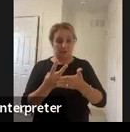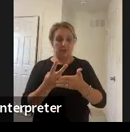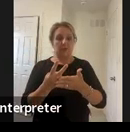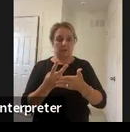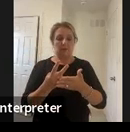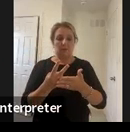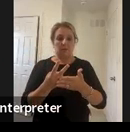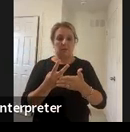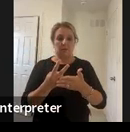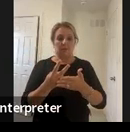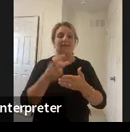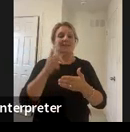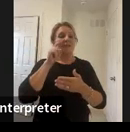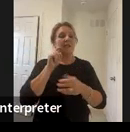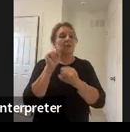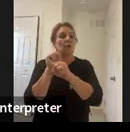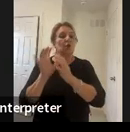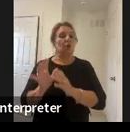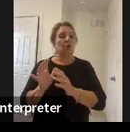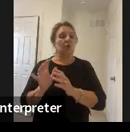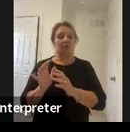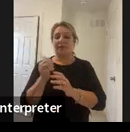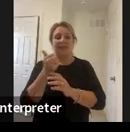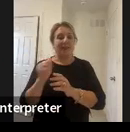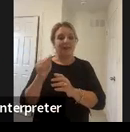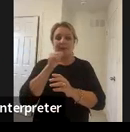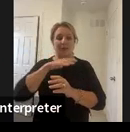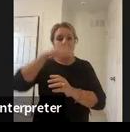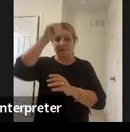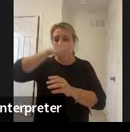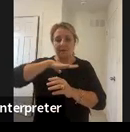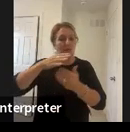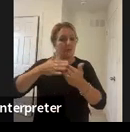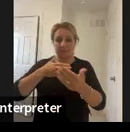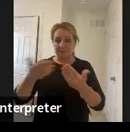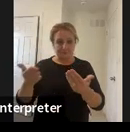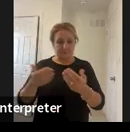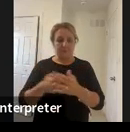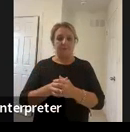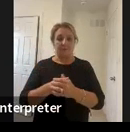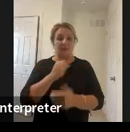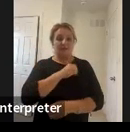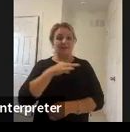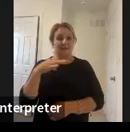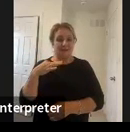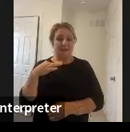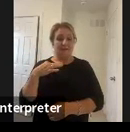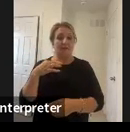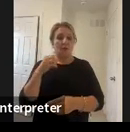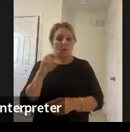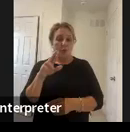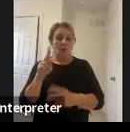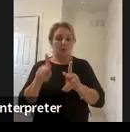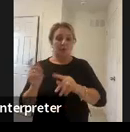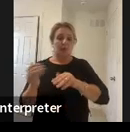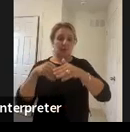Sexual workers of any sexual orientation or gender. Staff or attendees of